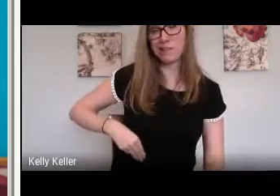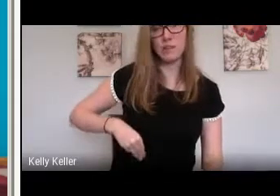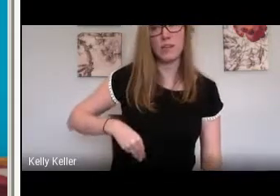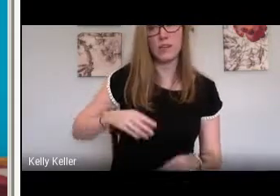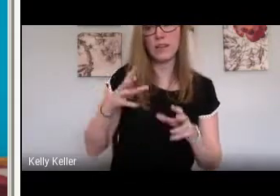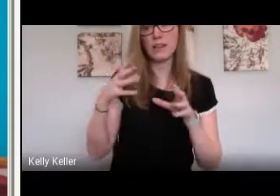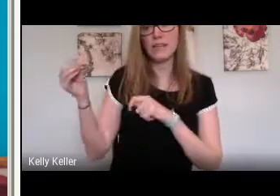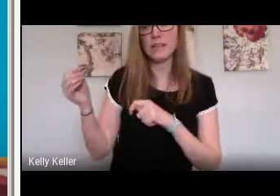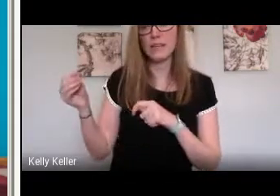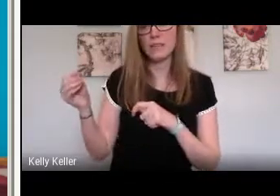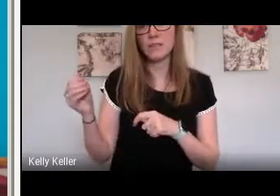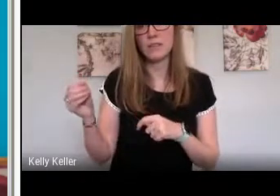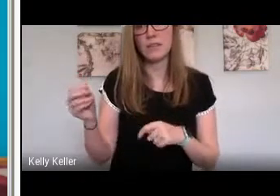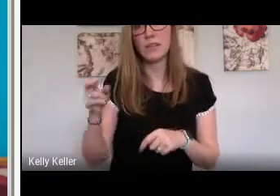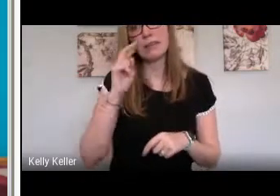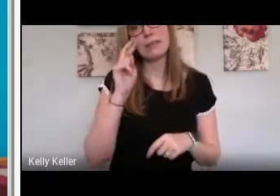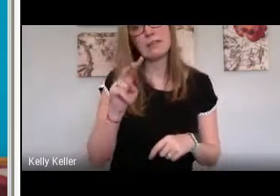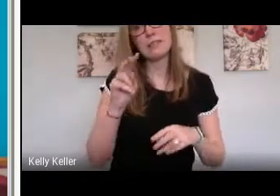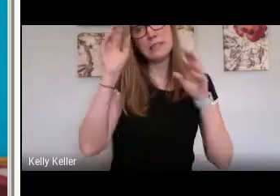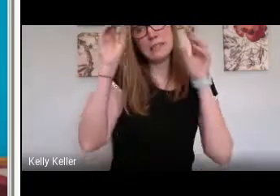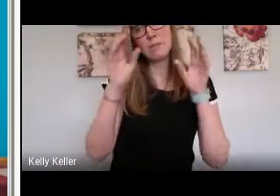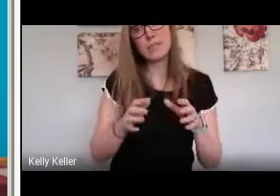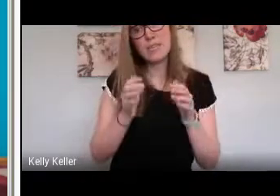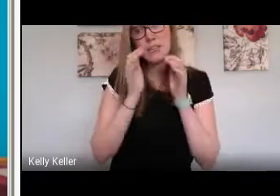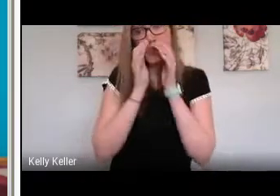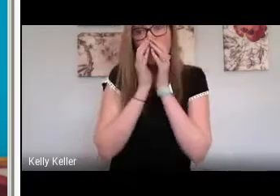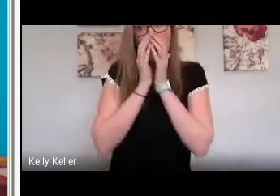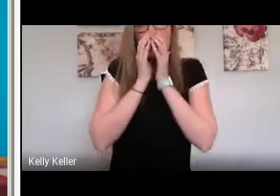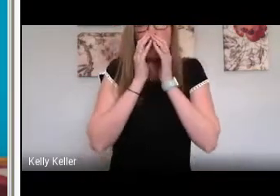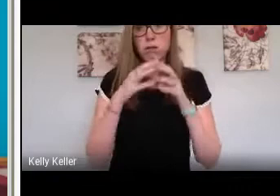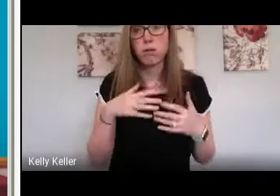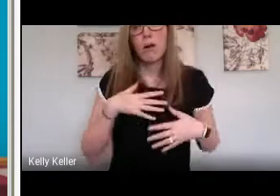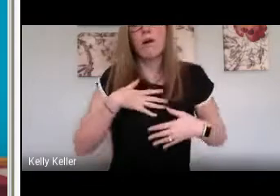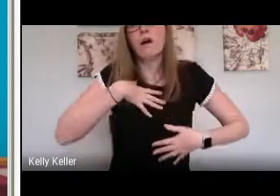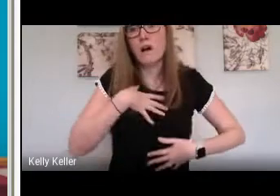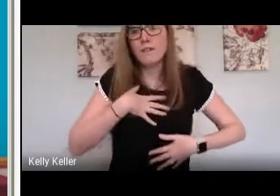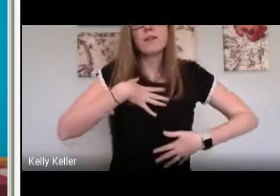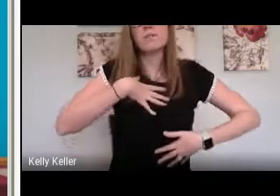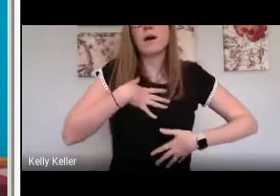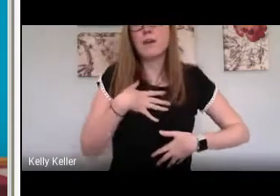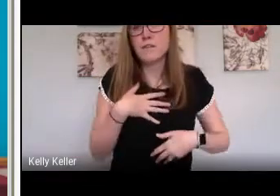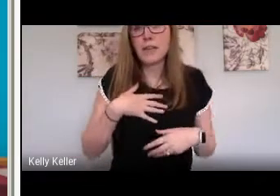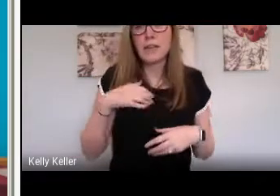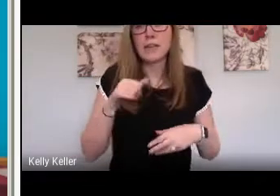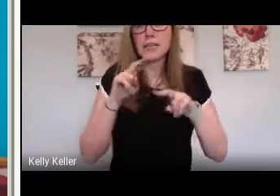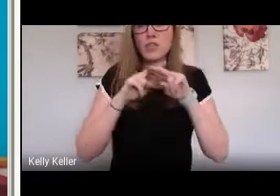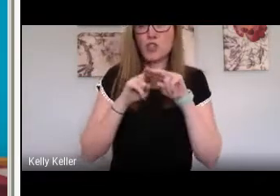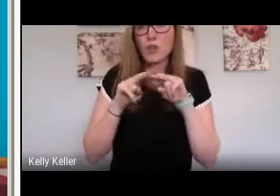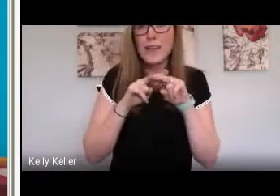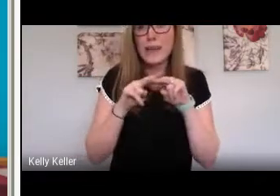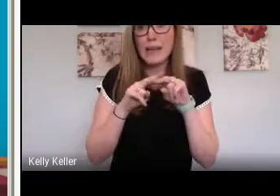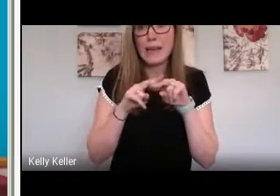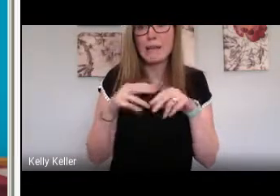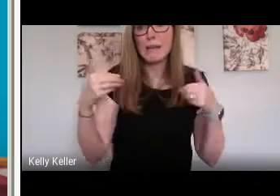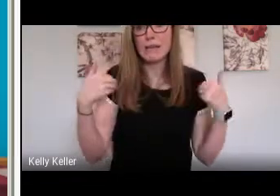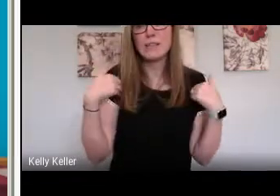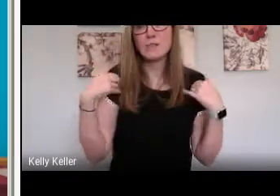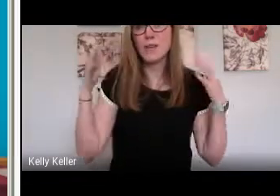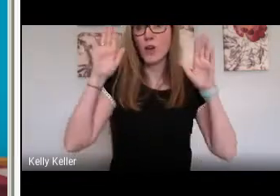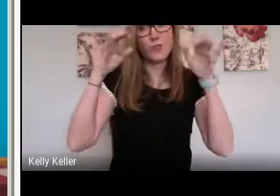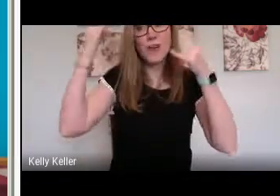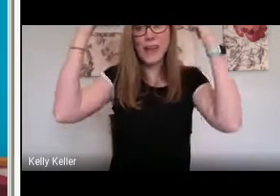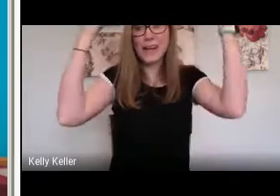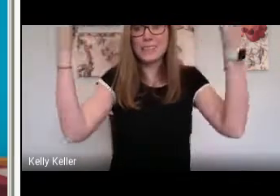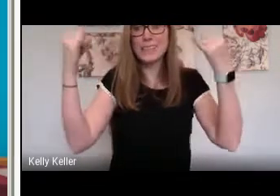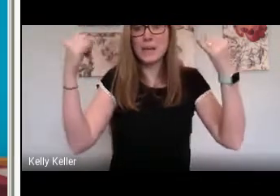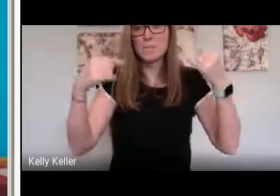and leaves seeing my teacher huffing and puffing like the train gives